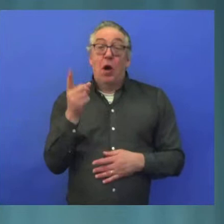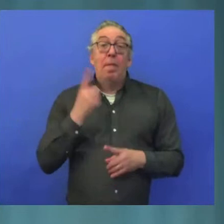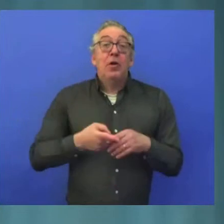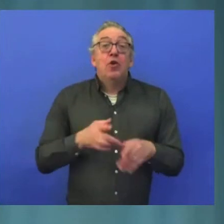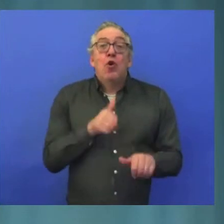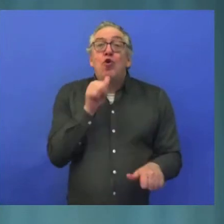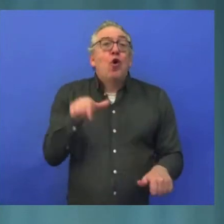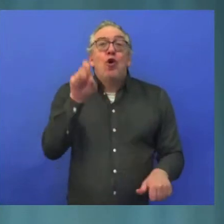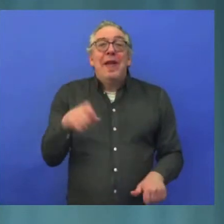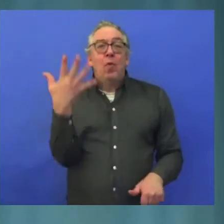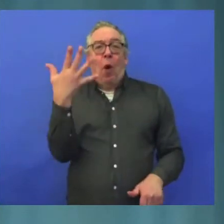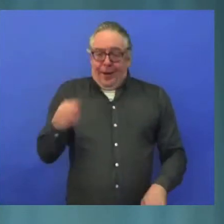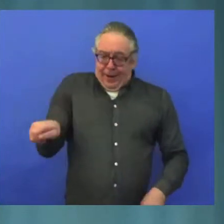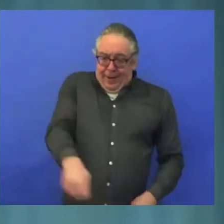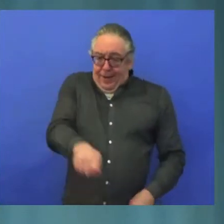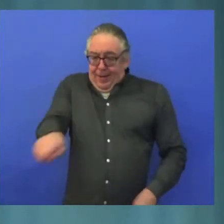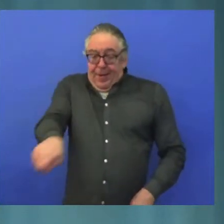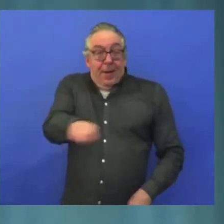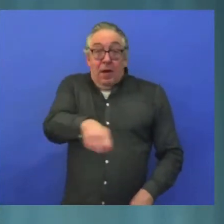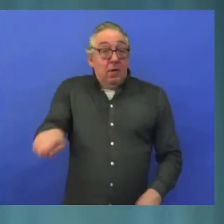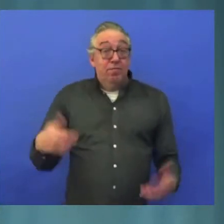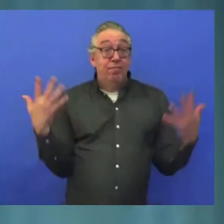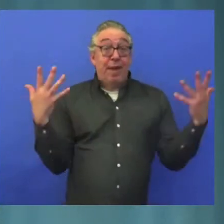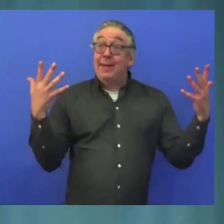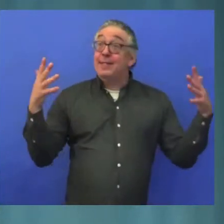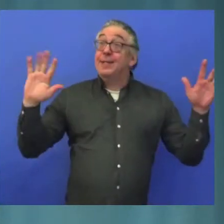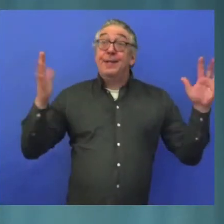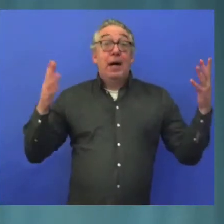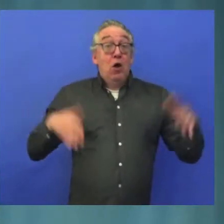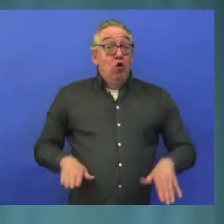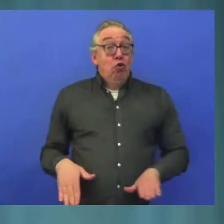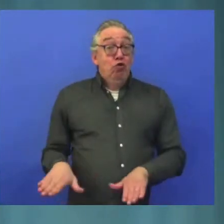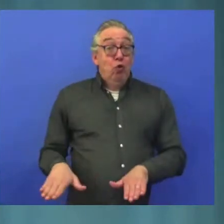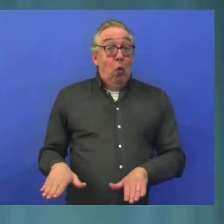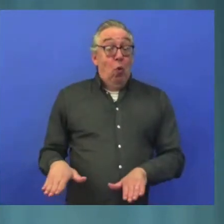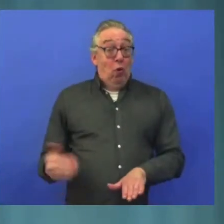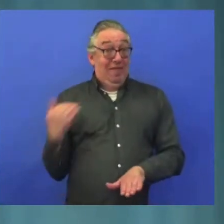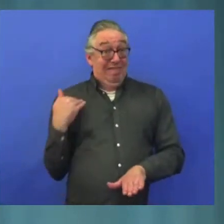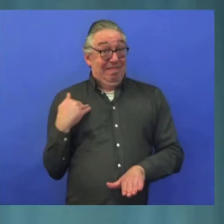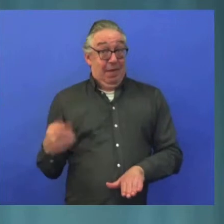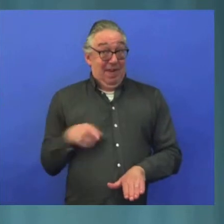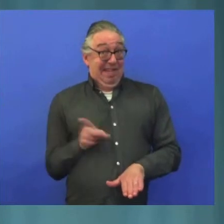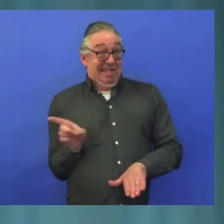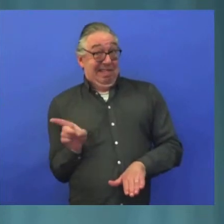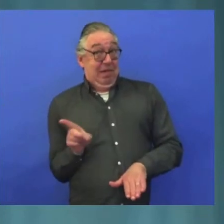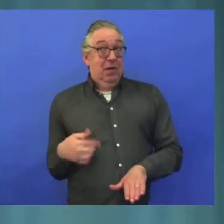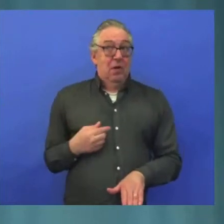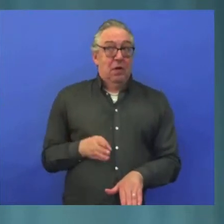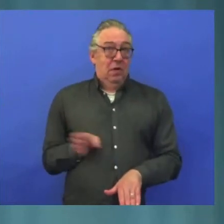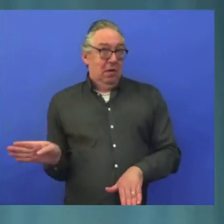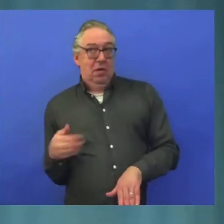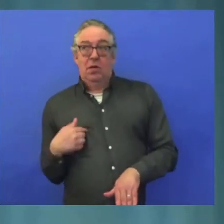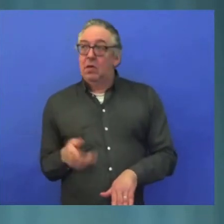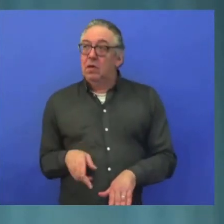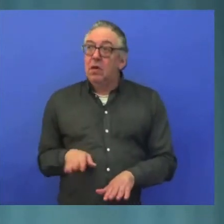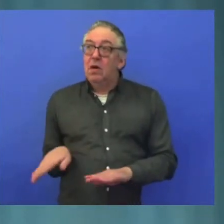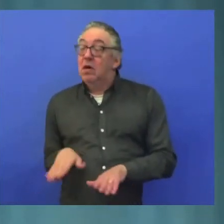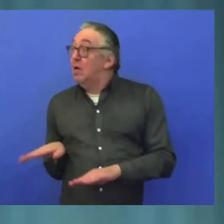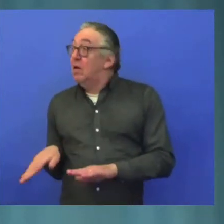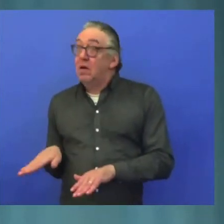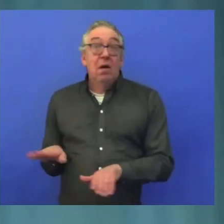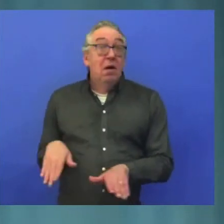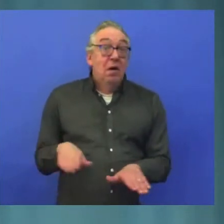so I contacted him. We didn't know each other before, and we recognized that